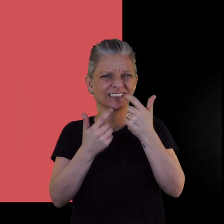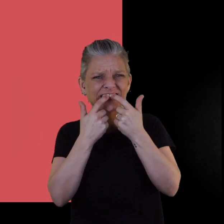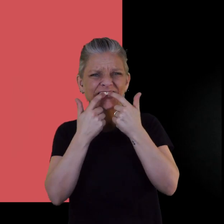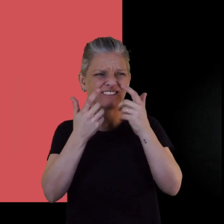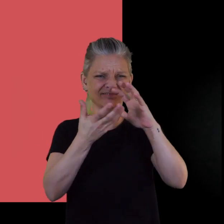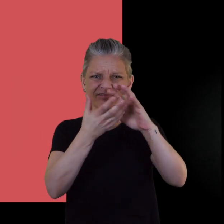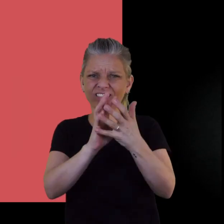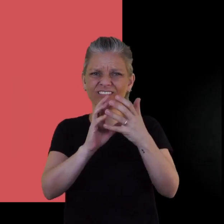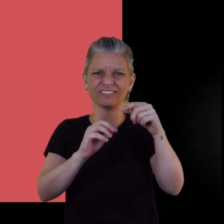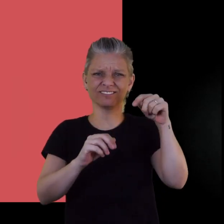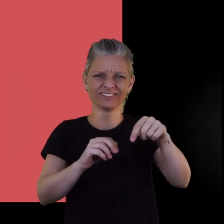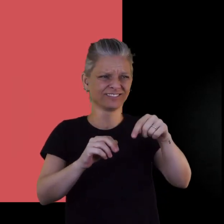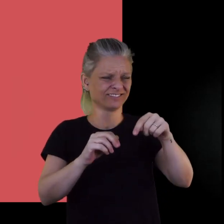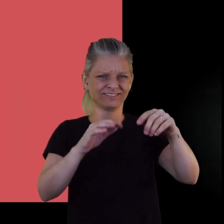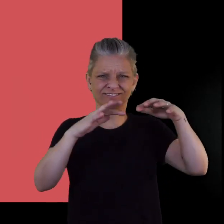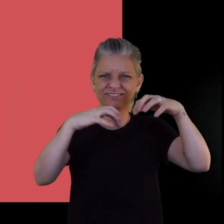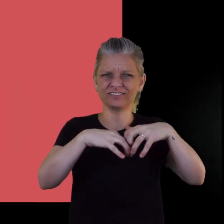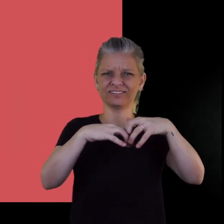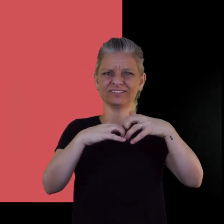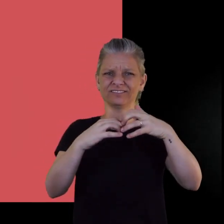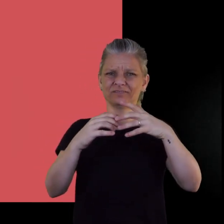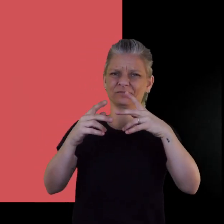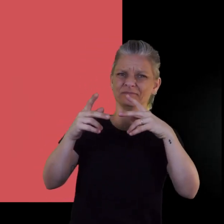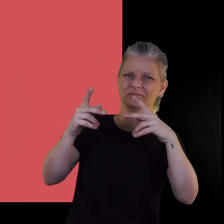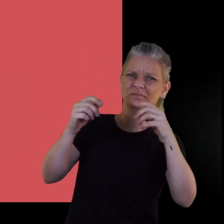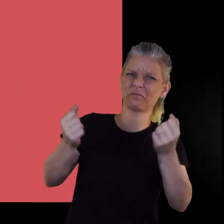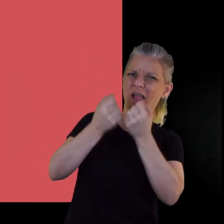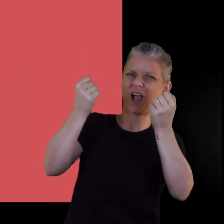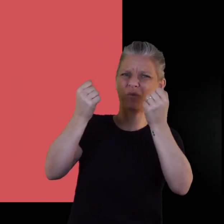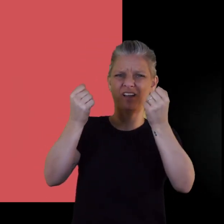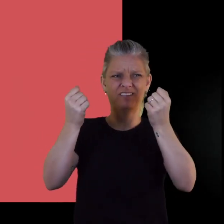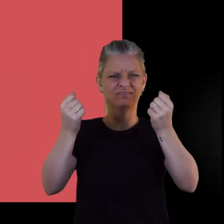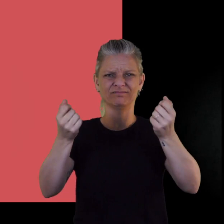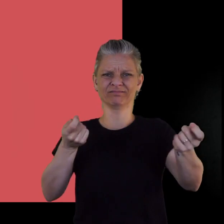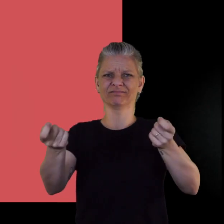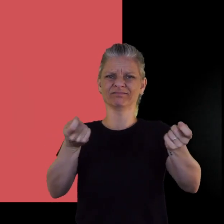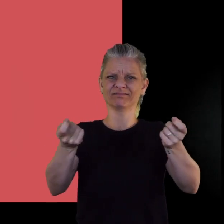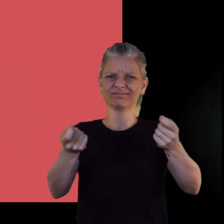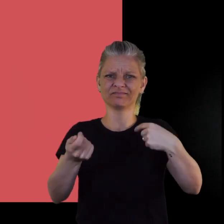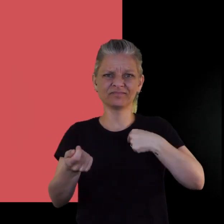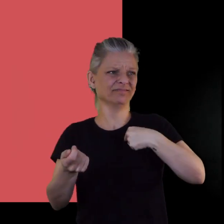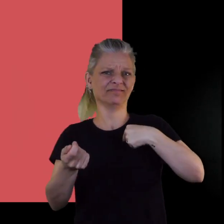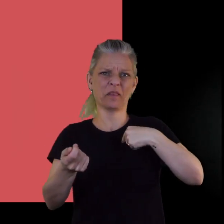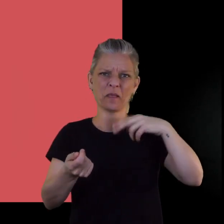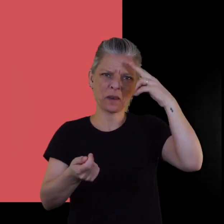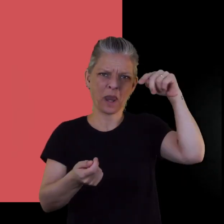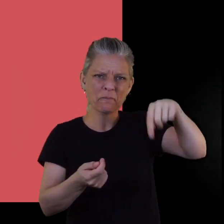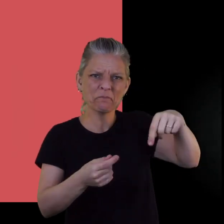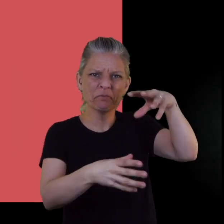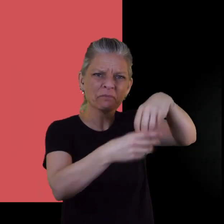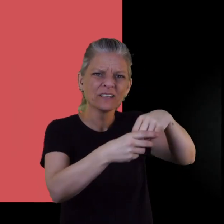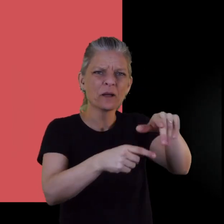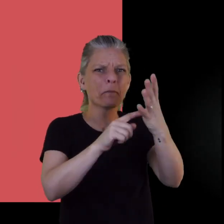sour sentences. This speech is tilted from paradise. Power is advice, I make power moves. Say the name thrice in the